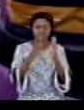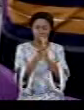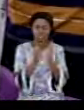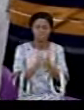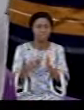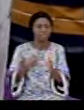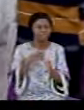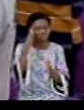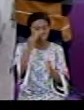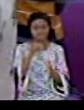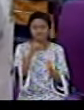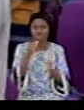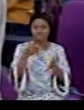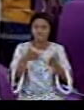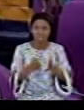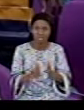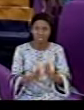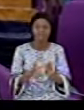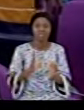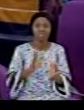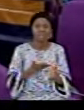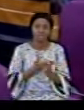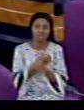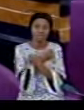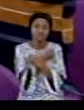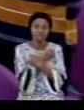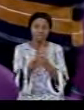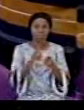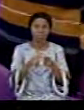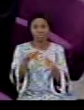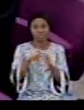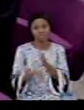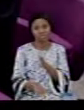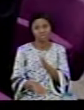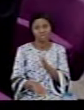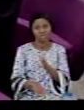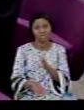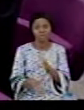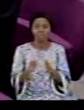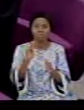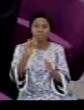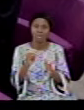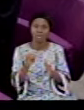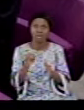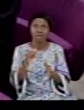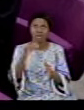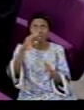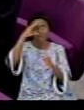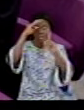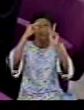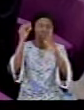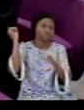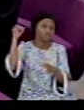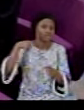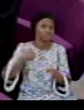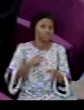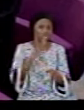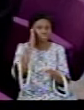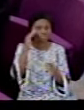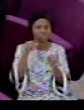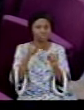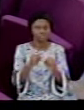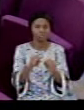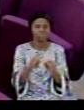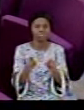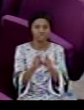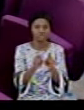to dwindle. We not allow love to dwindle. By his grace, we continue. Pray and talk to the